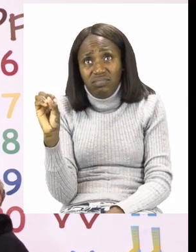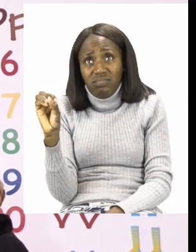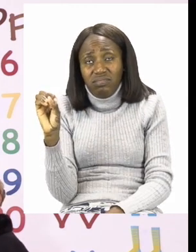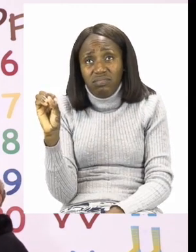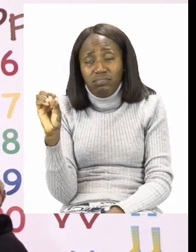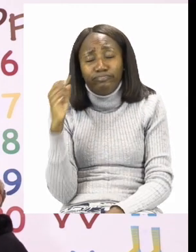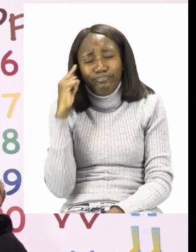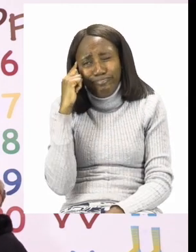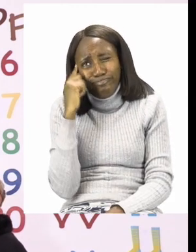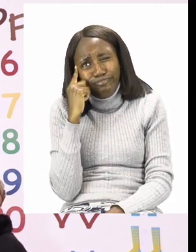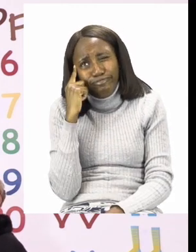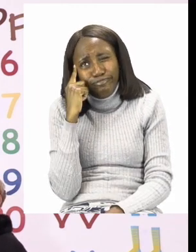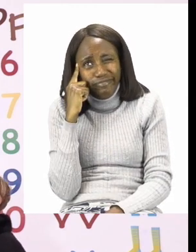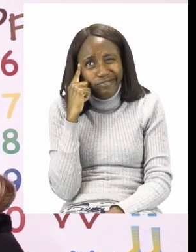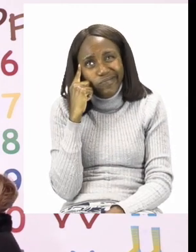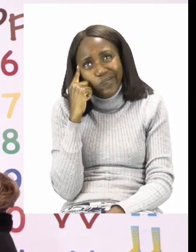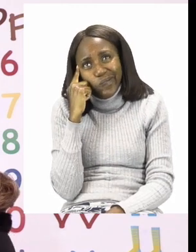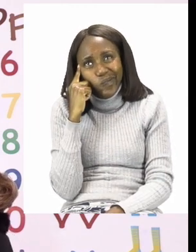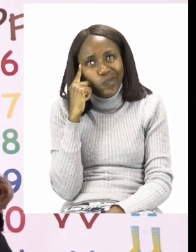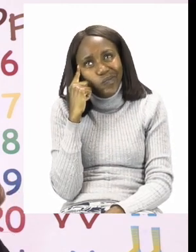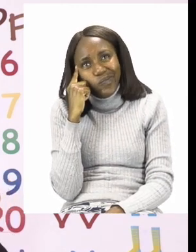Let's think for a minute.